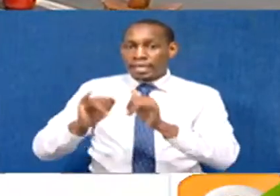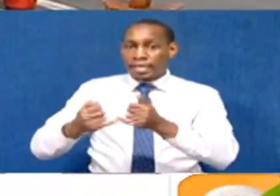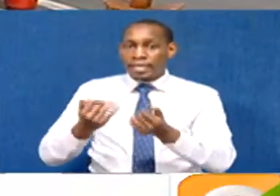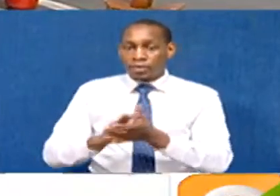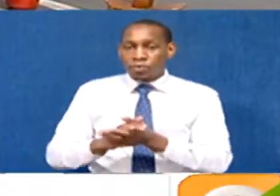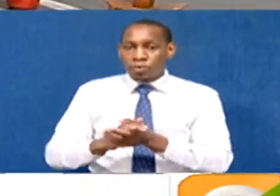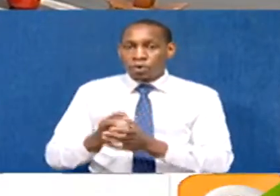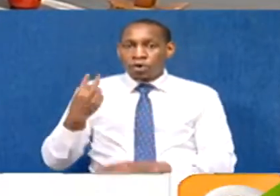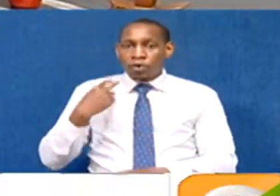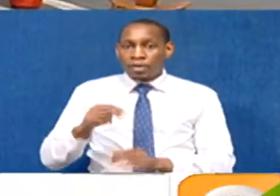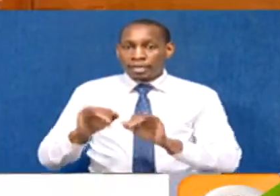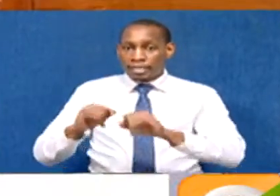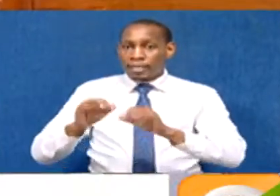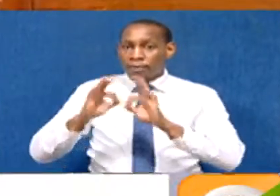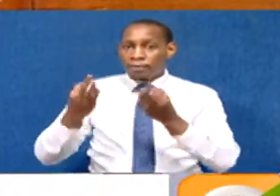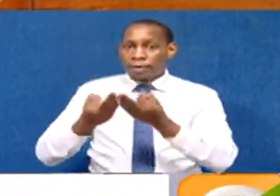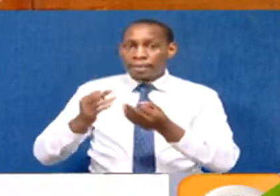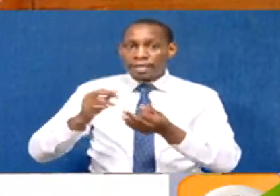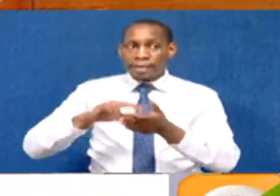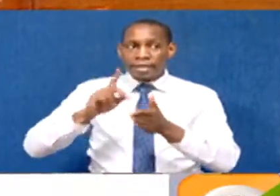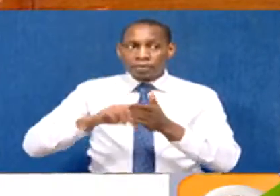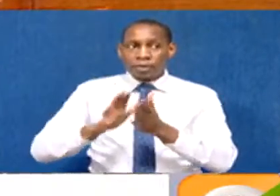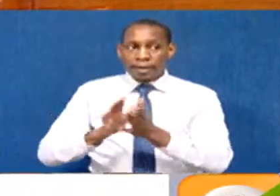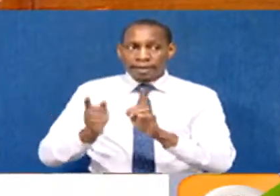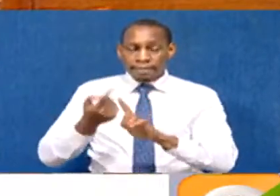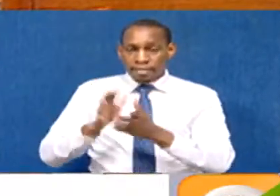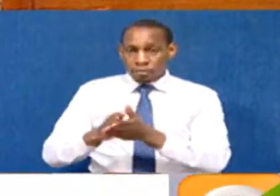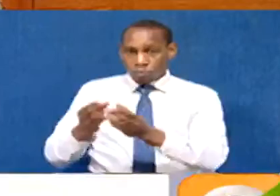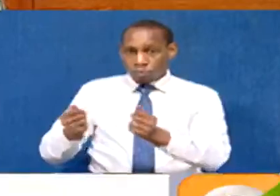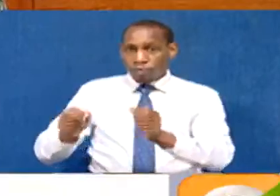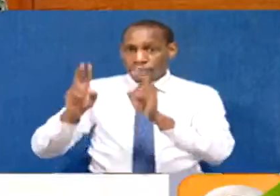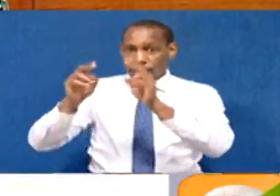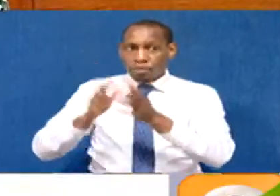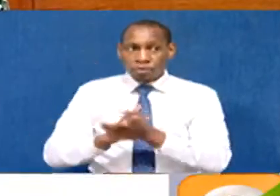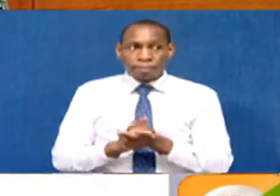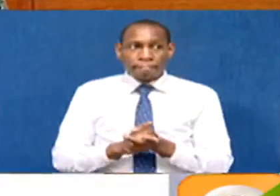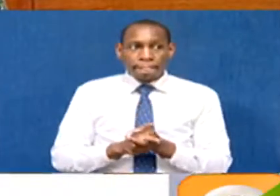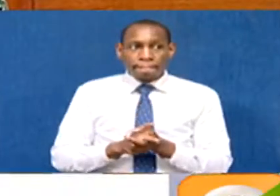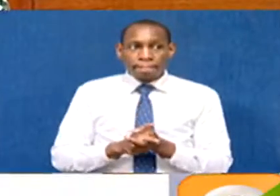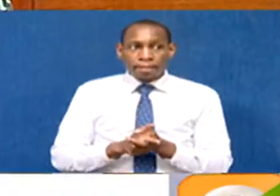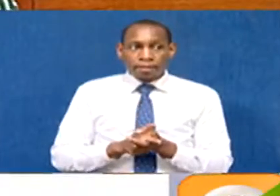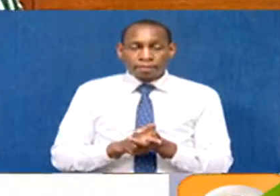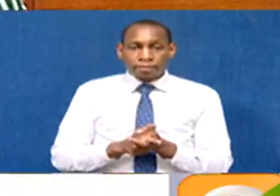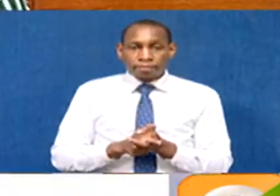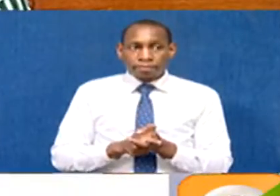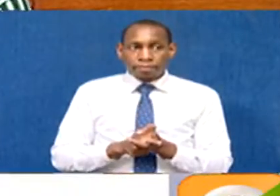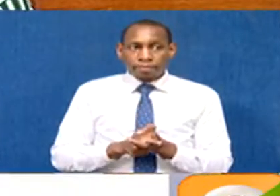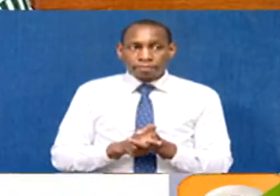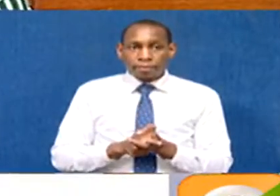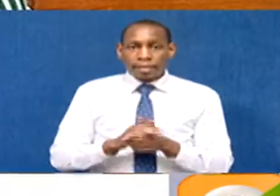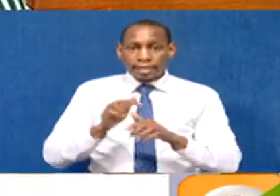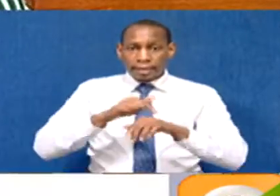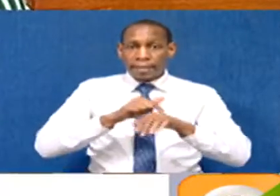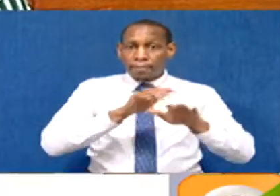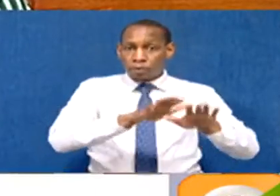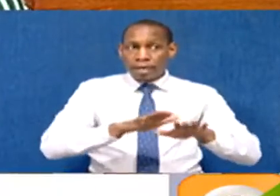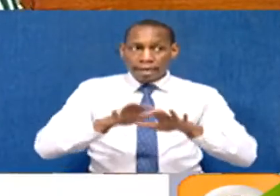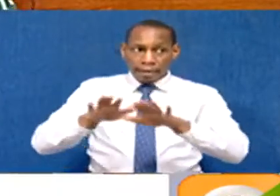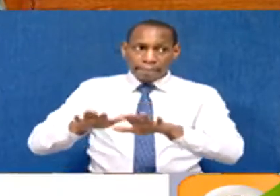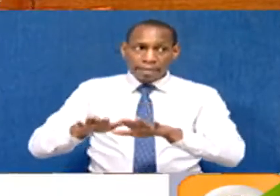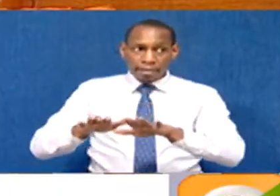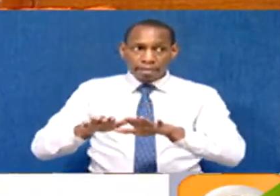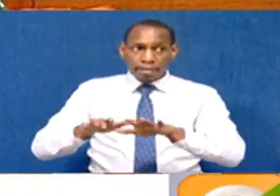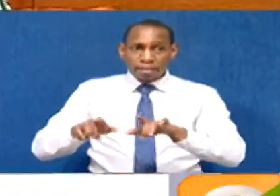new families, and therefore you have to first deal with that. And then for the campaign